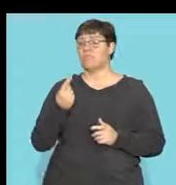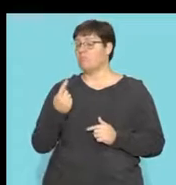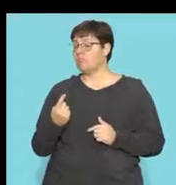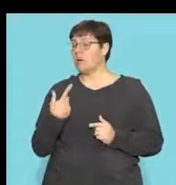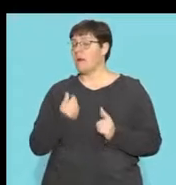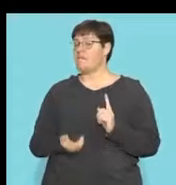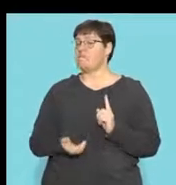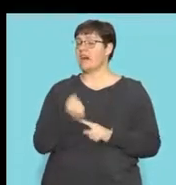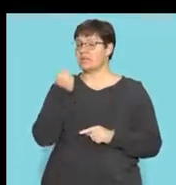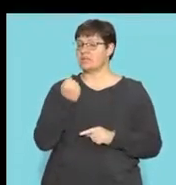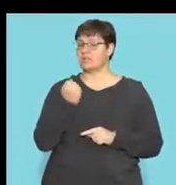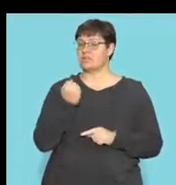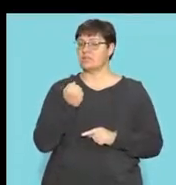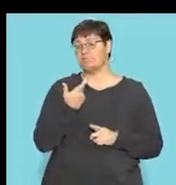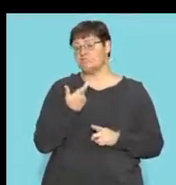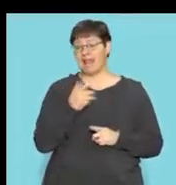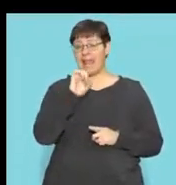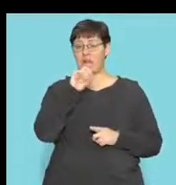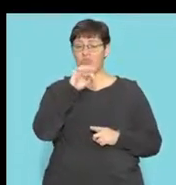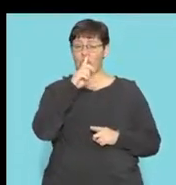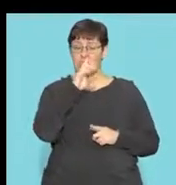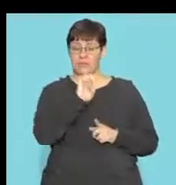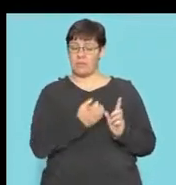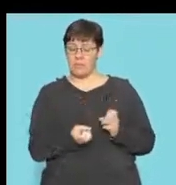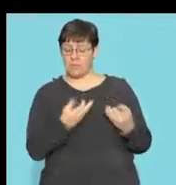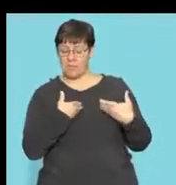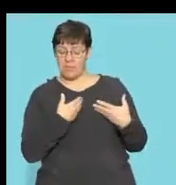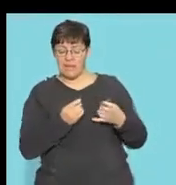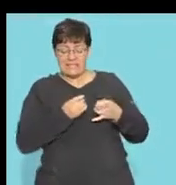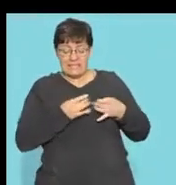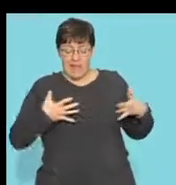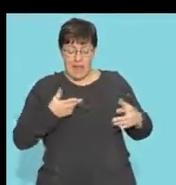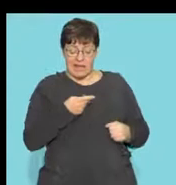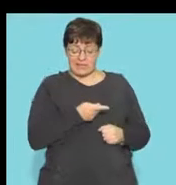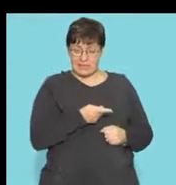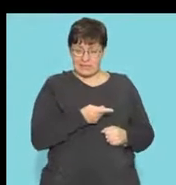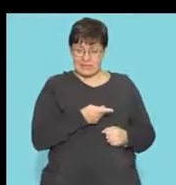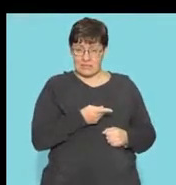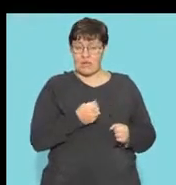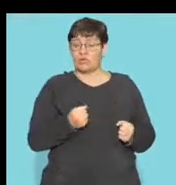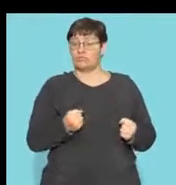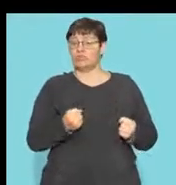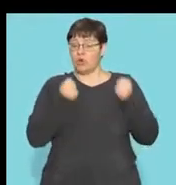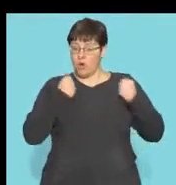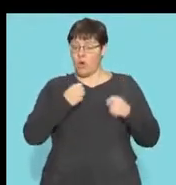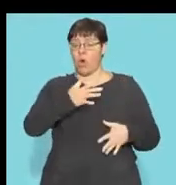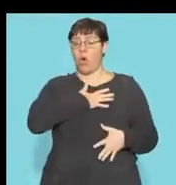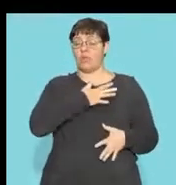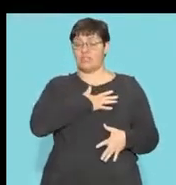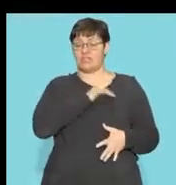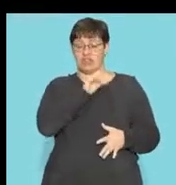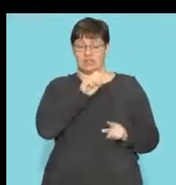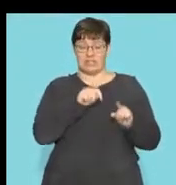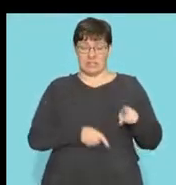need to find an electrode that is going to give me, starting with the strongest oxidizing agent.